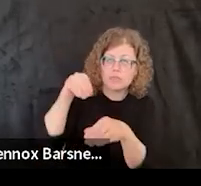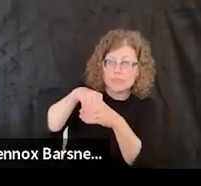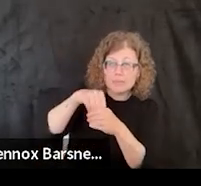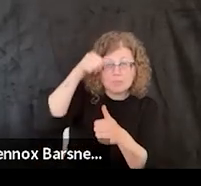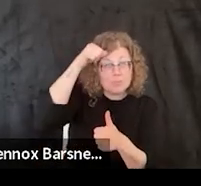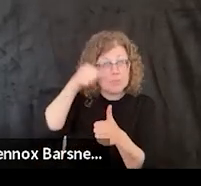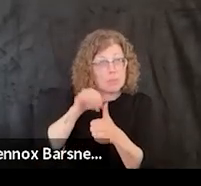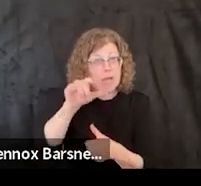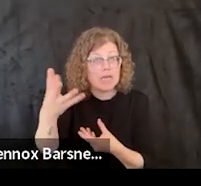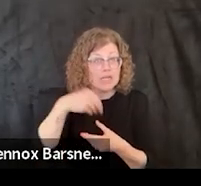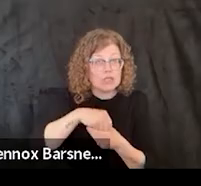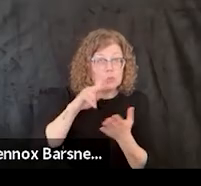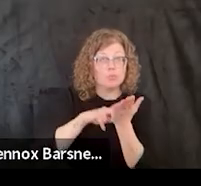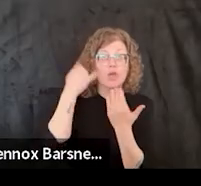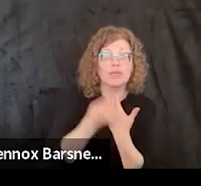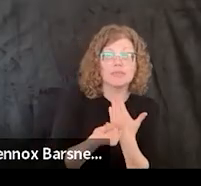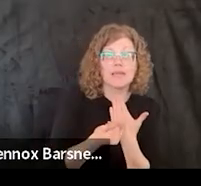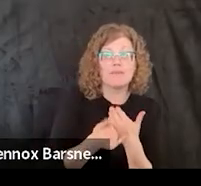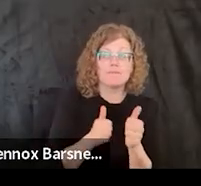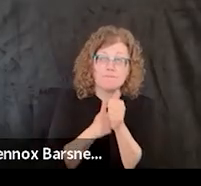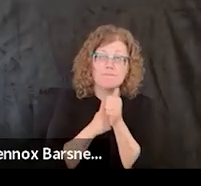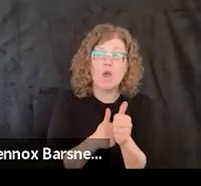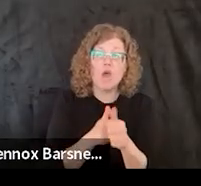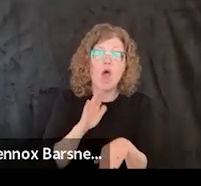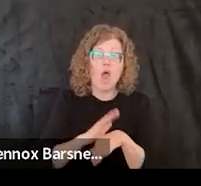project falls within eligible date range for the program.